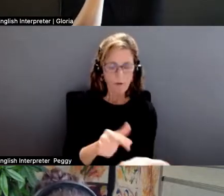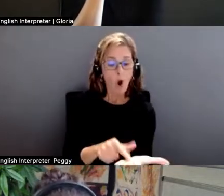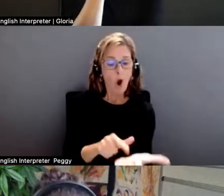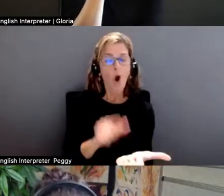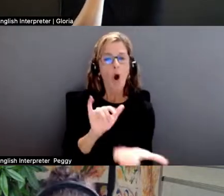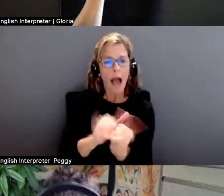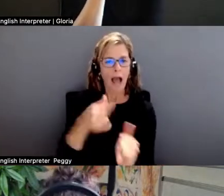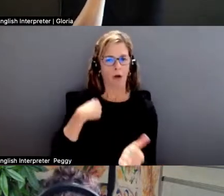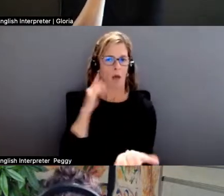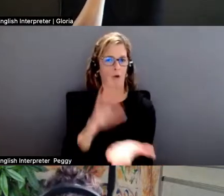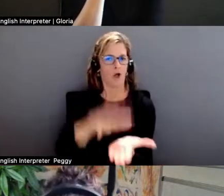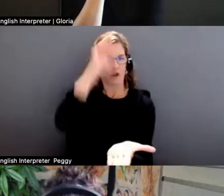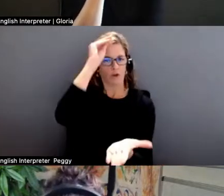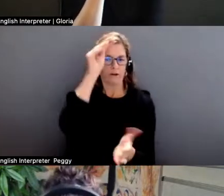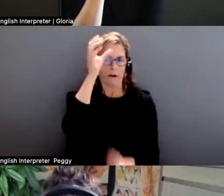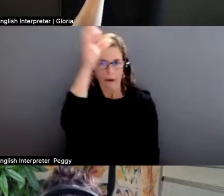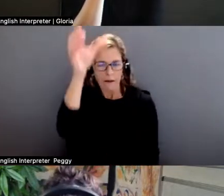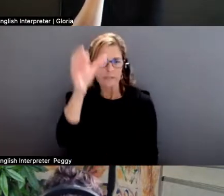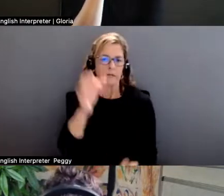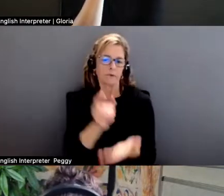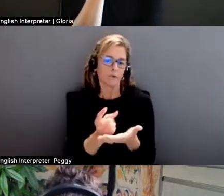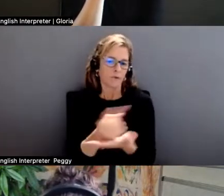other tools and applications that we use.